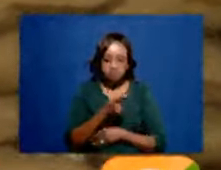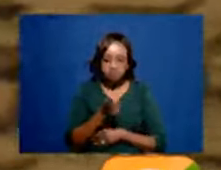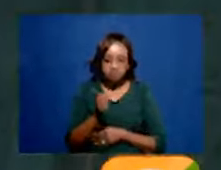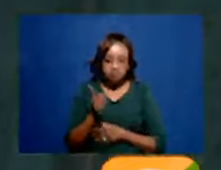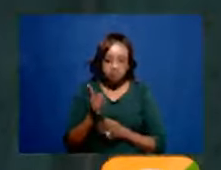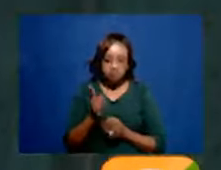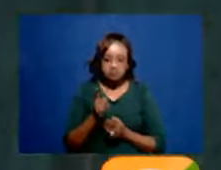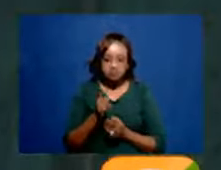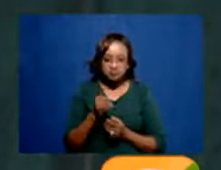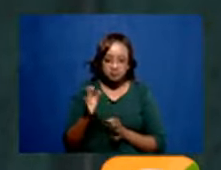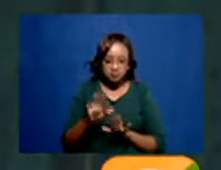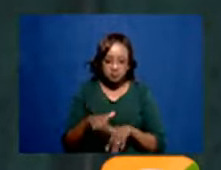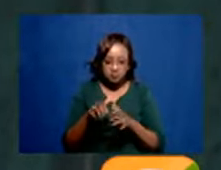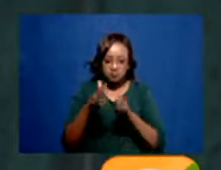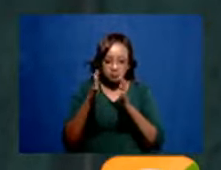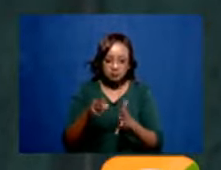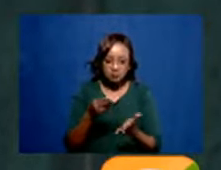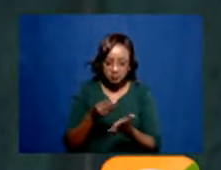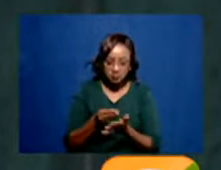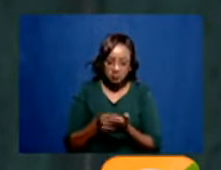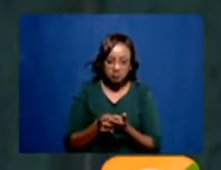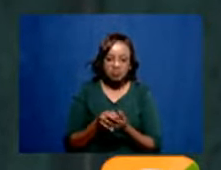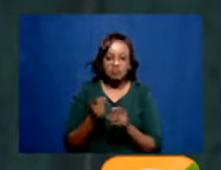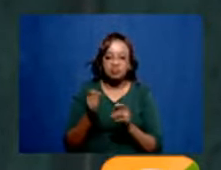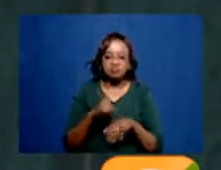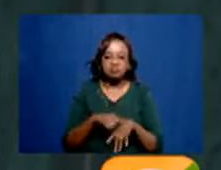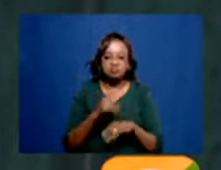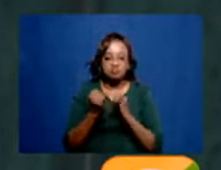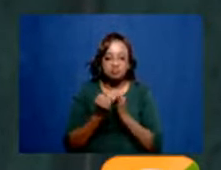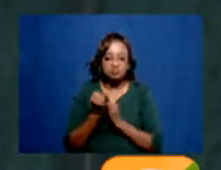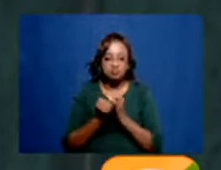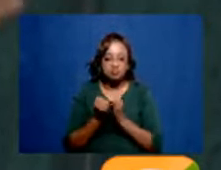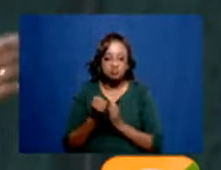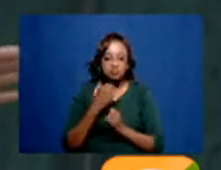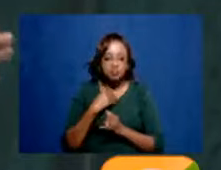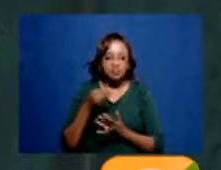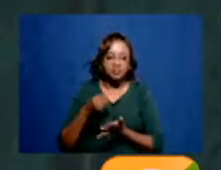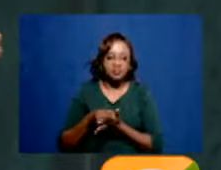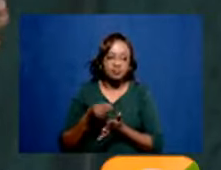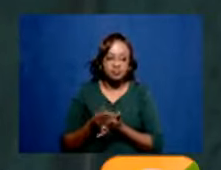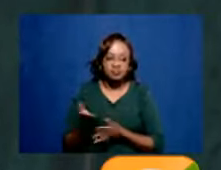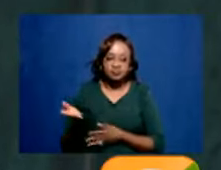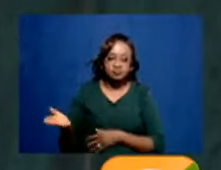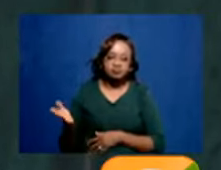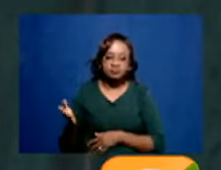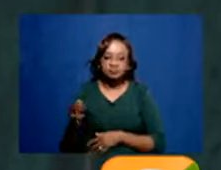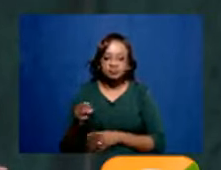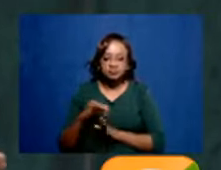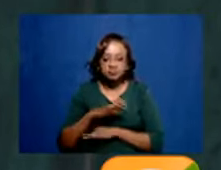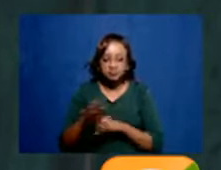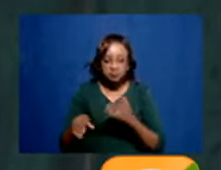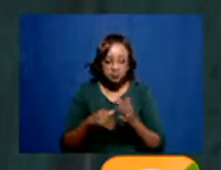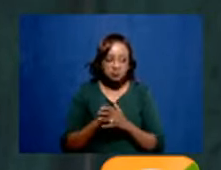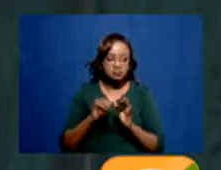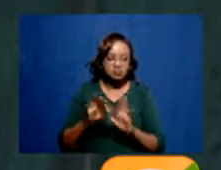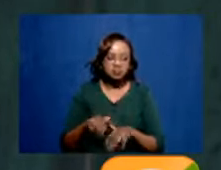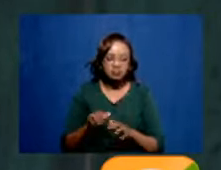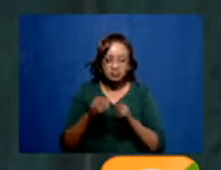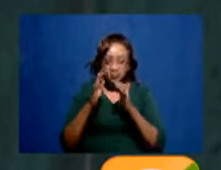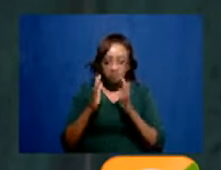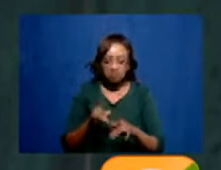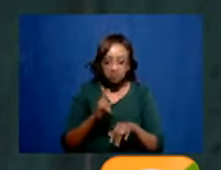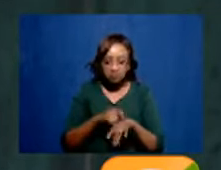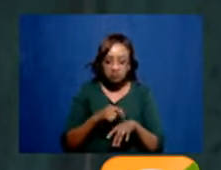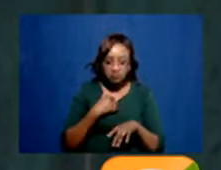Saturday. Pesa imekuja hapa, niko na hundi hapa ya pesa yenu. Pesa ya wakulima wote,